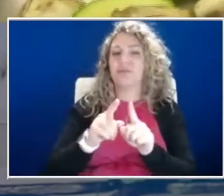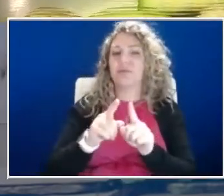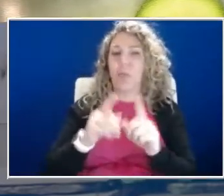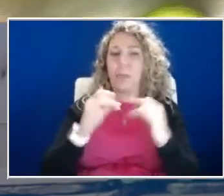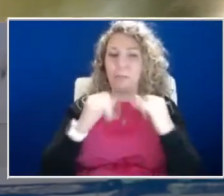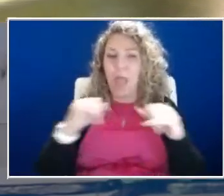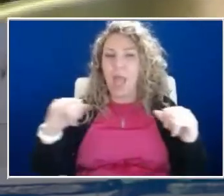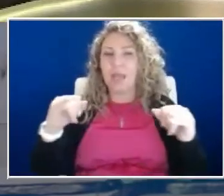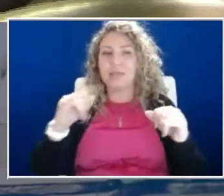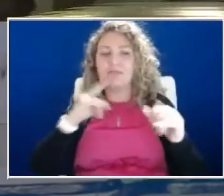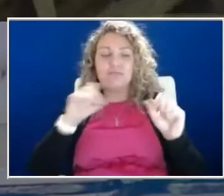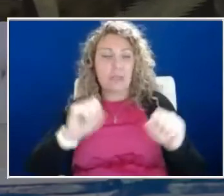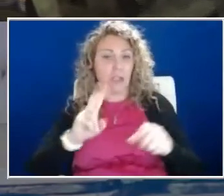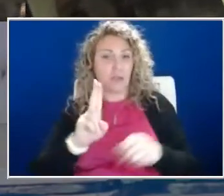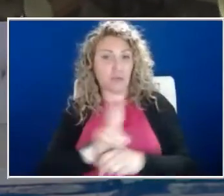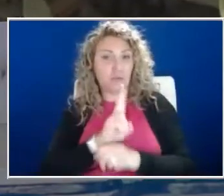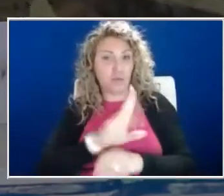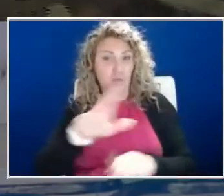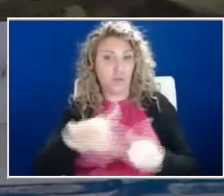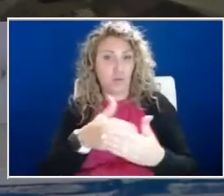healthier variety.